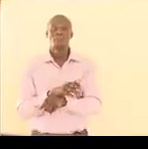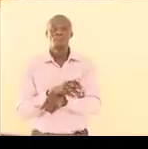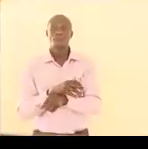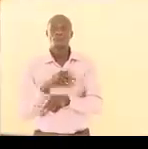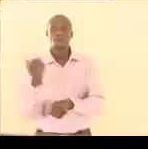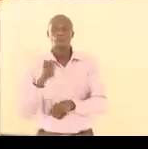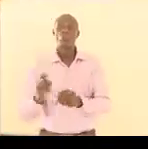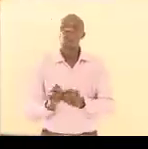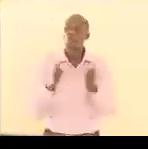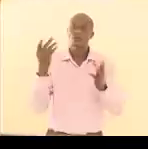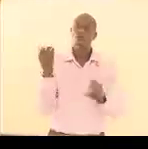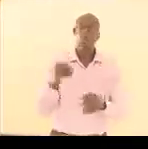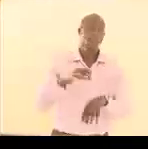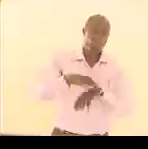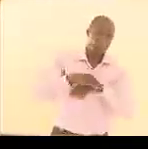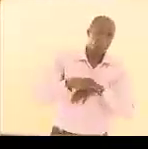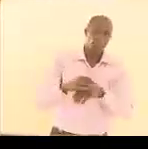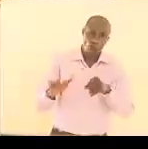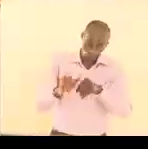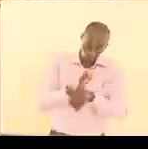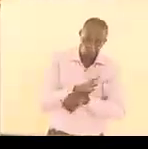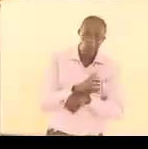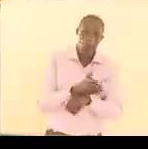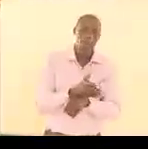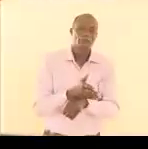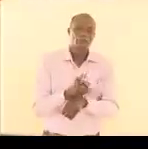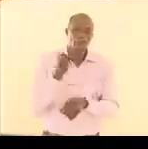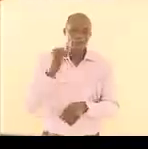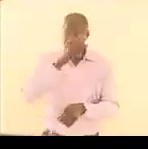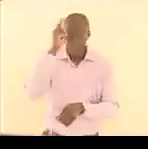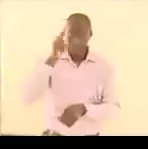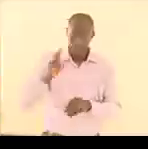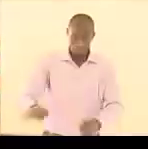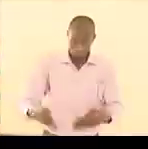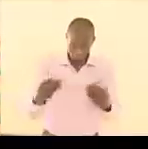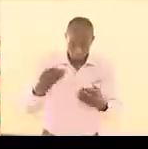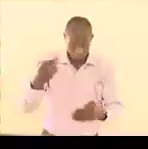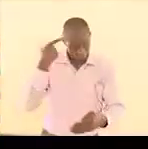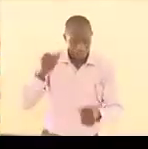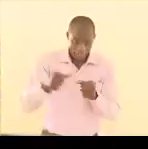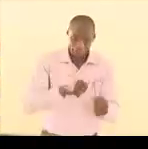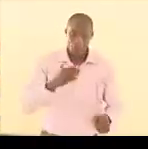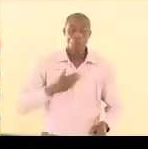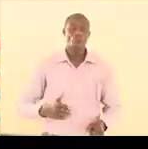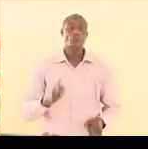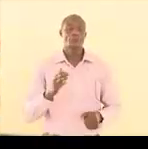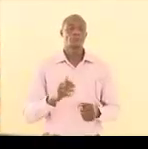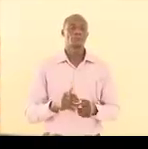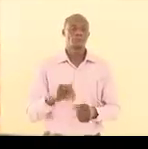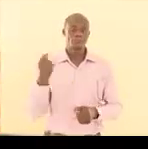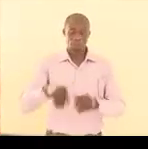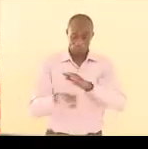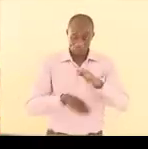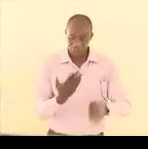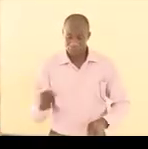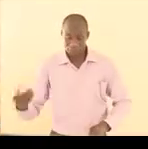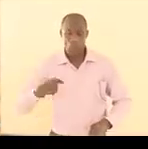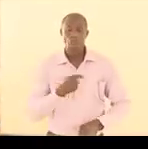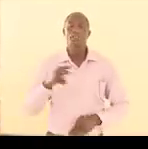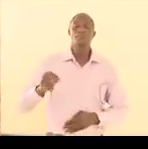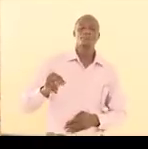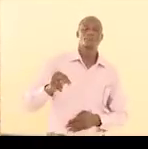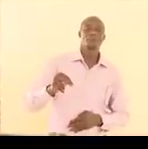The Lord's is the earth and the fullness thereof. And he provides for everyone the basic things we need.